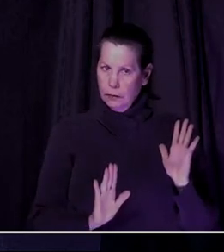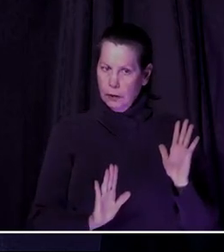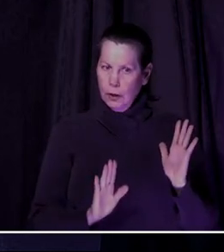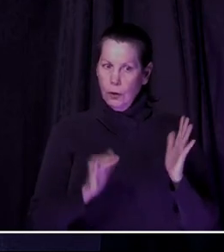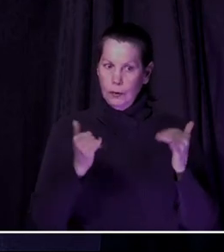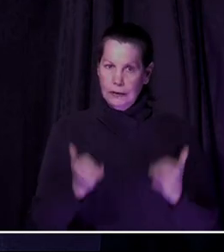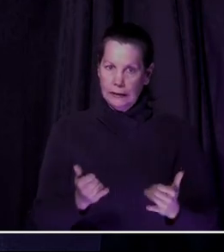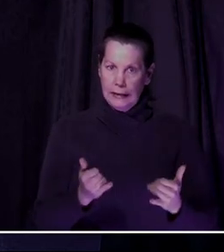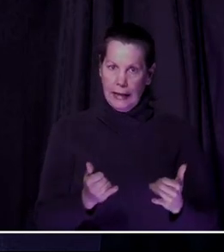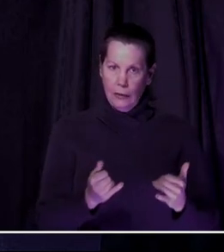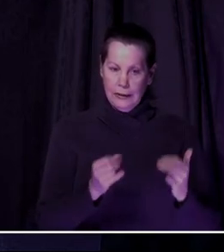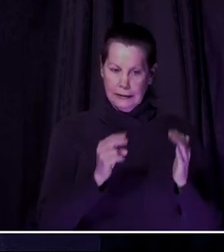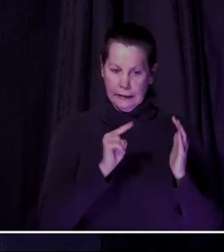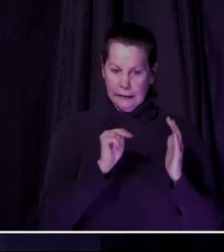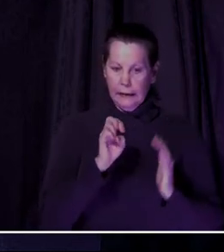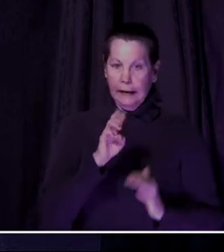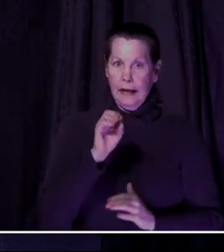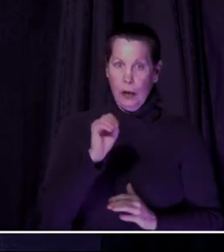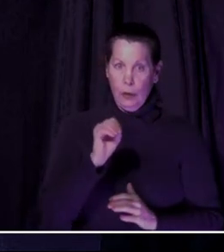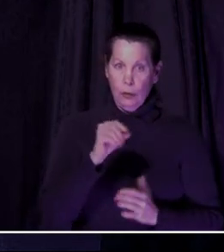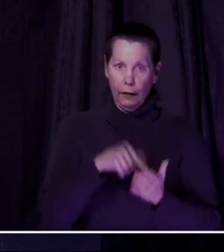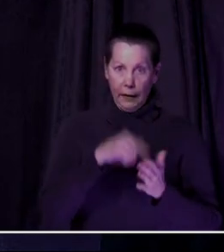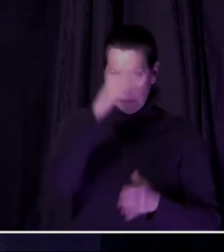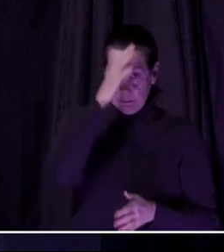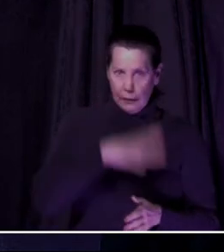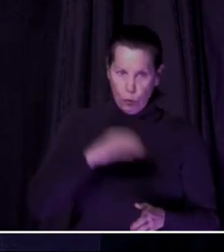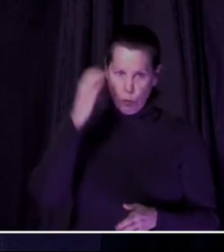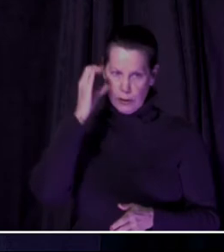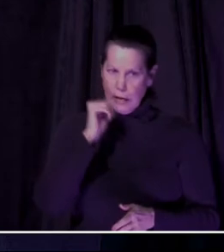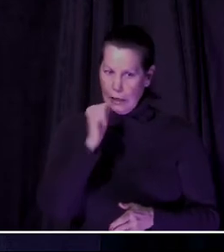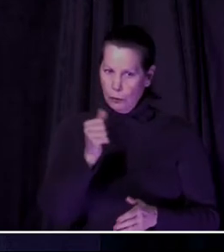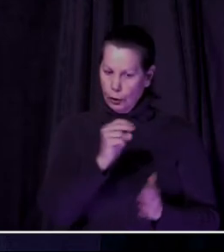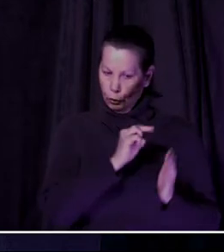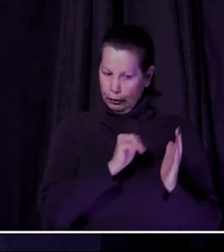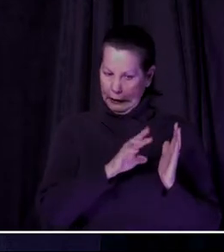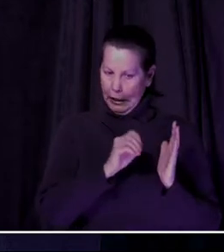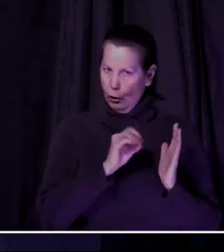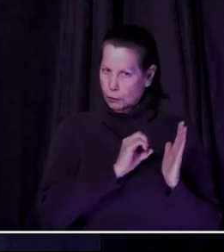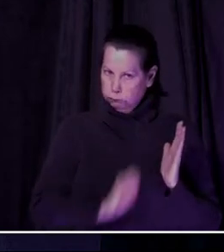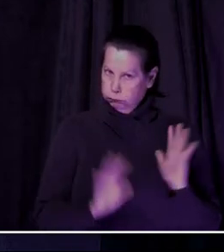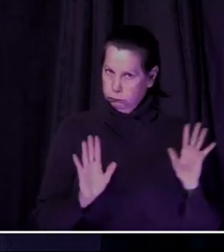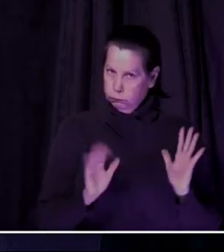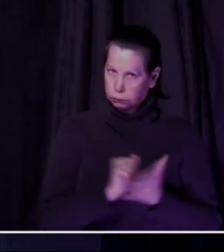case, Nero. This dude was crazy. I don't want to go before him